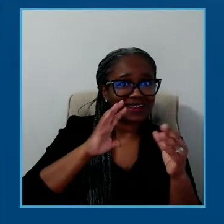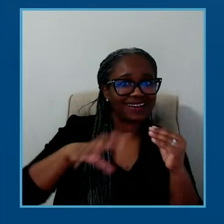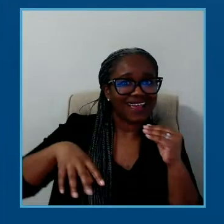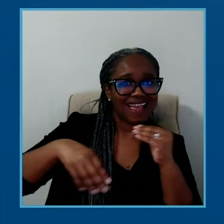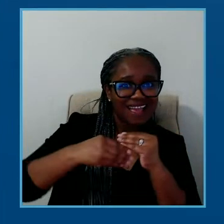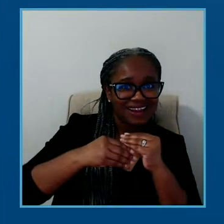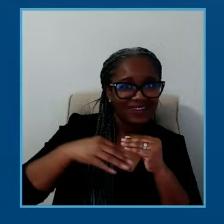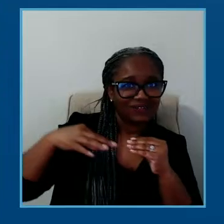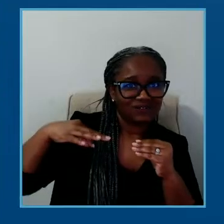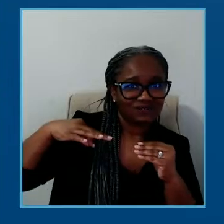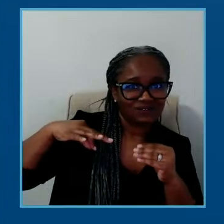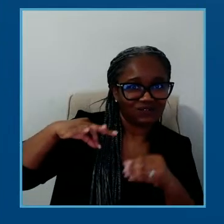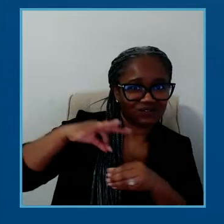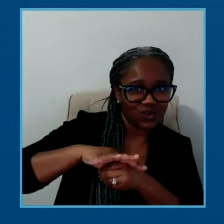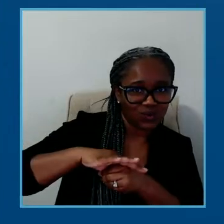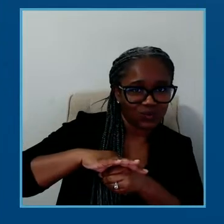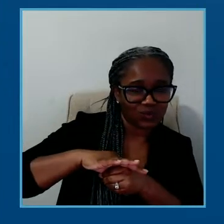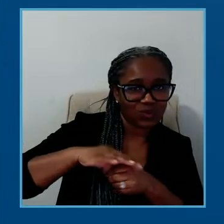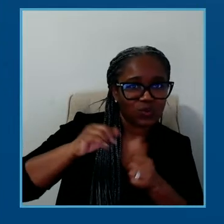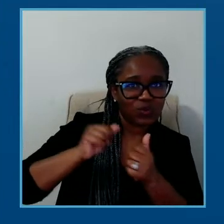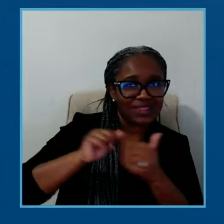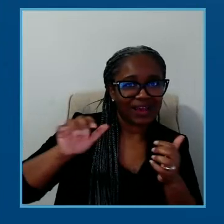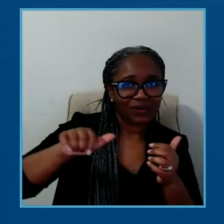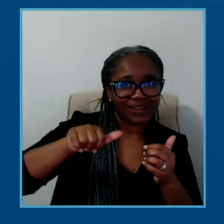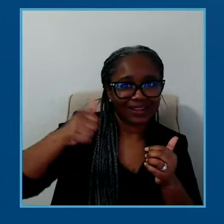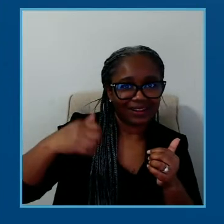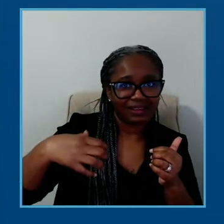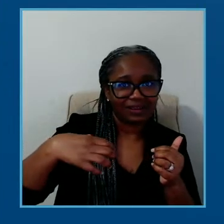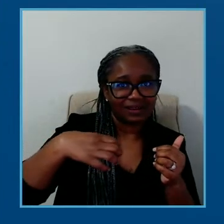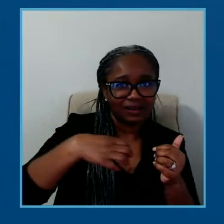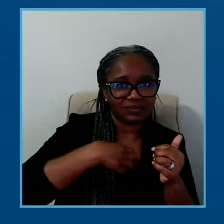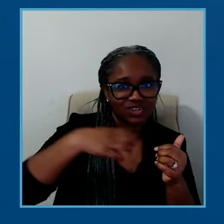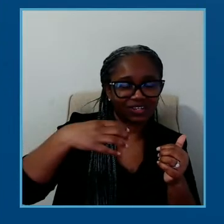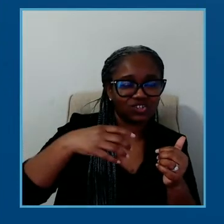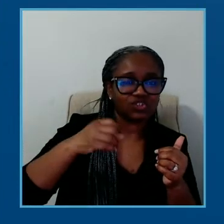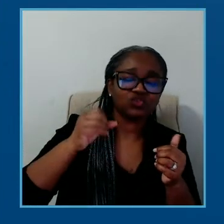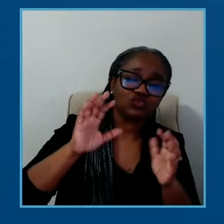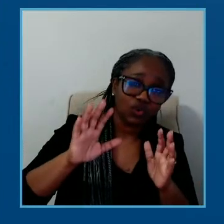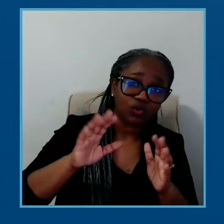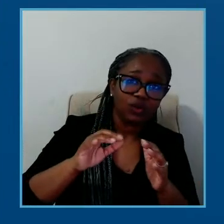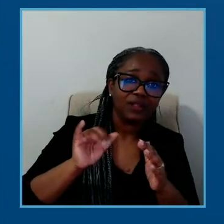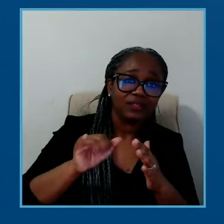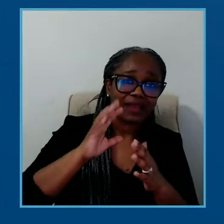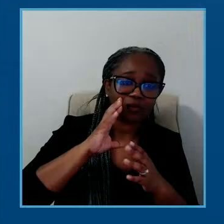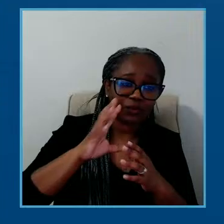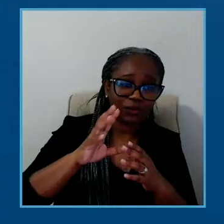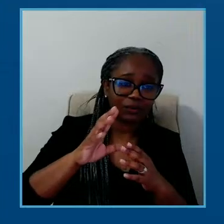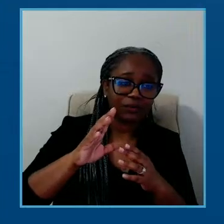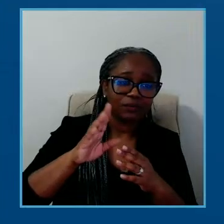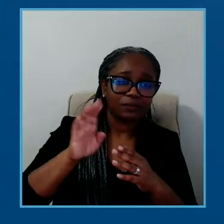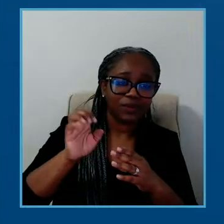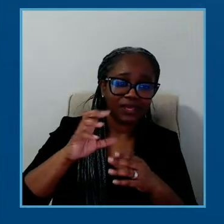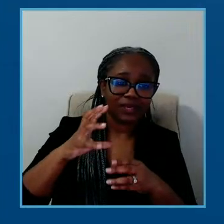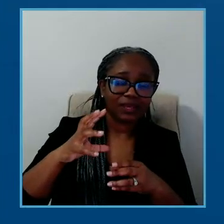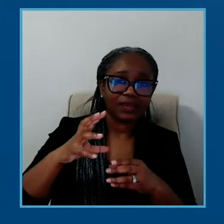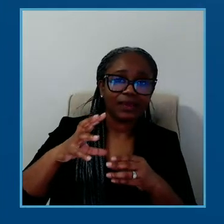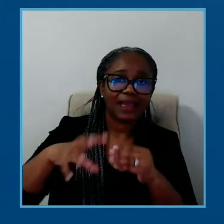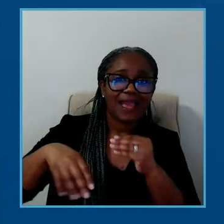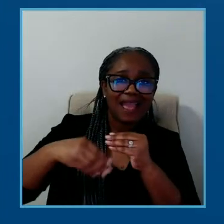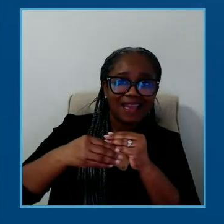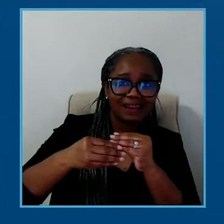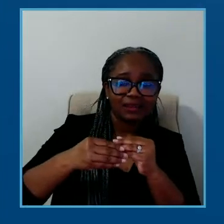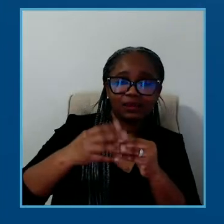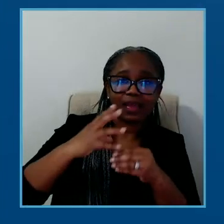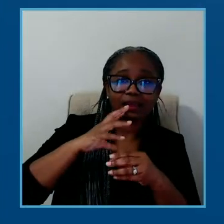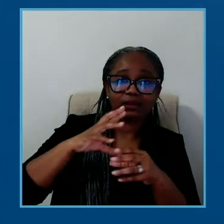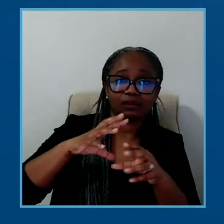it without any objection. So they will be incorporating the purple language that you can see on